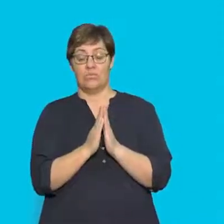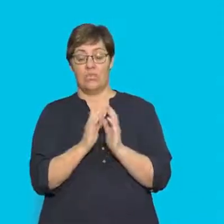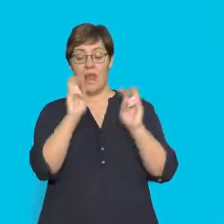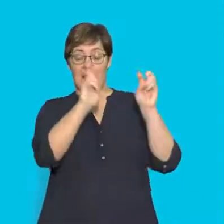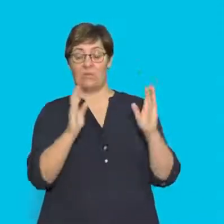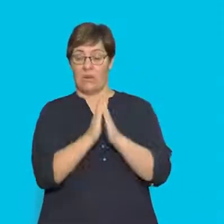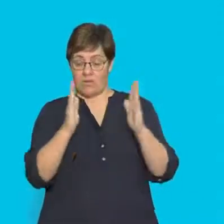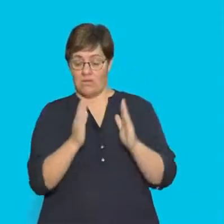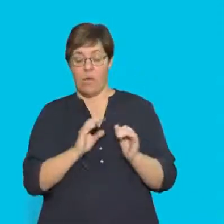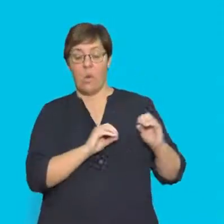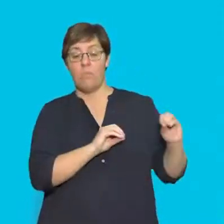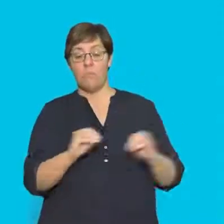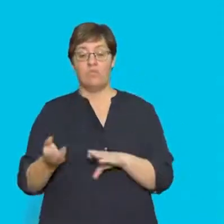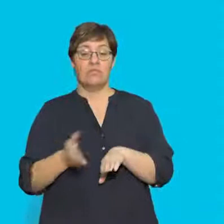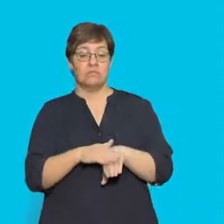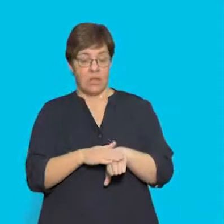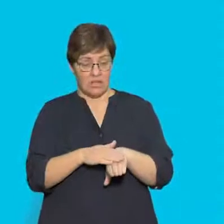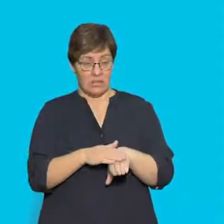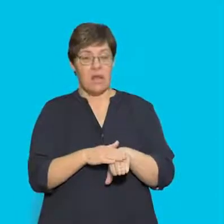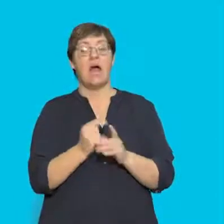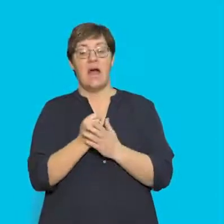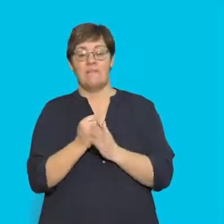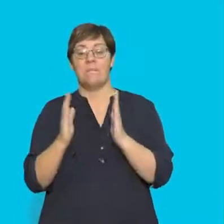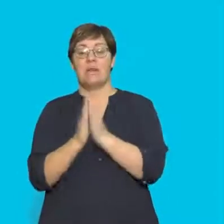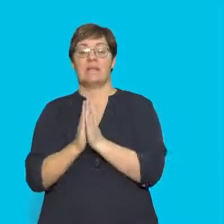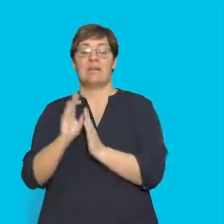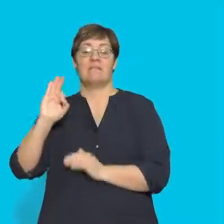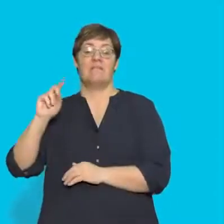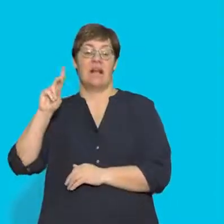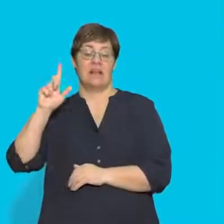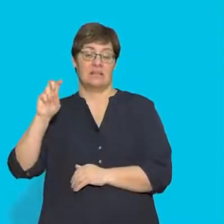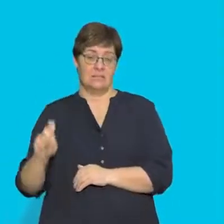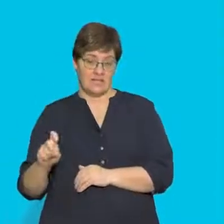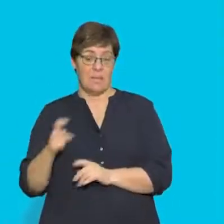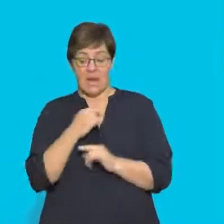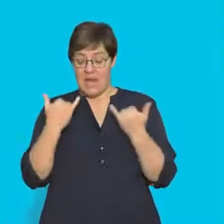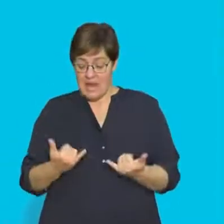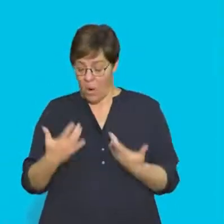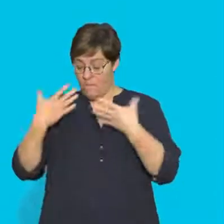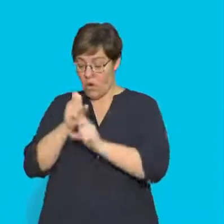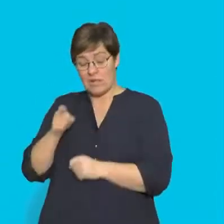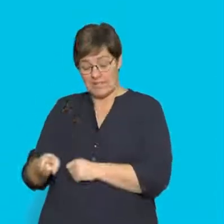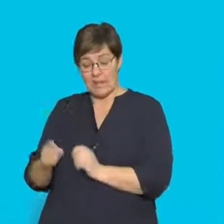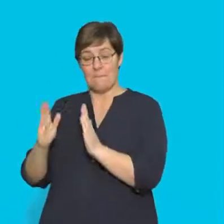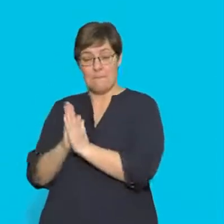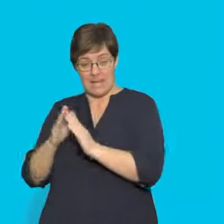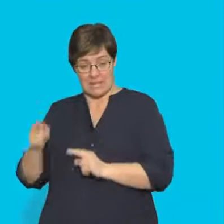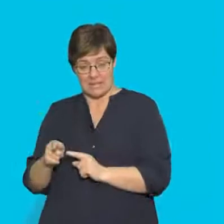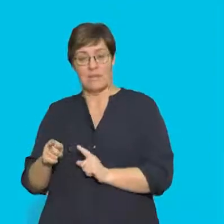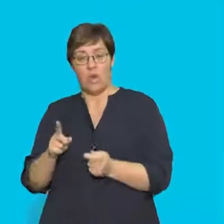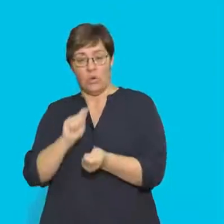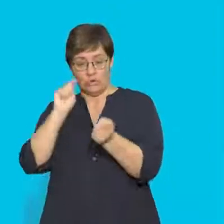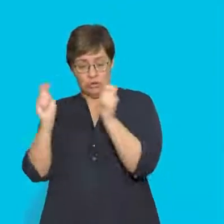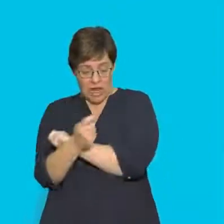charge creates magnetic flux. But when we're dealing with electromagnetism, a change in magnetic